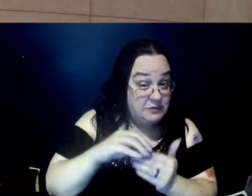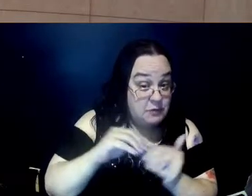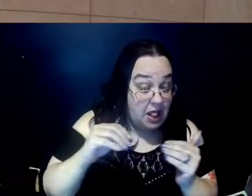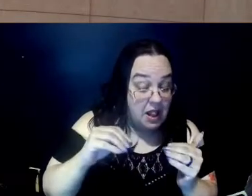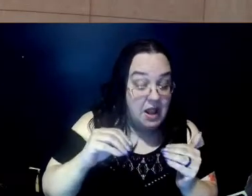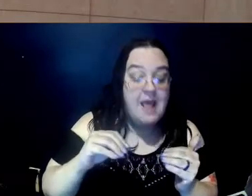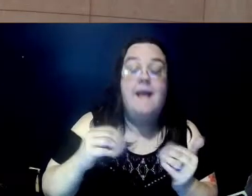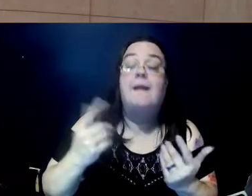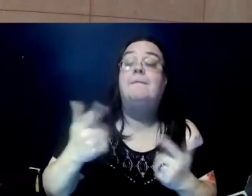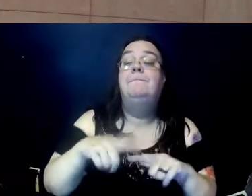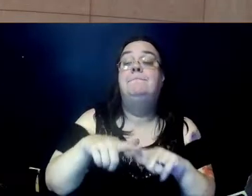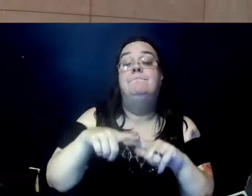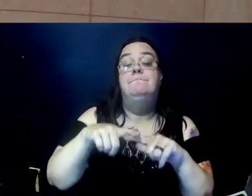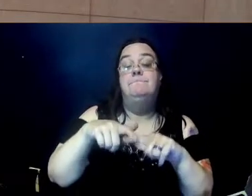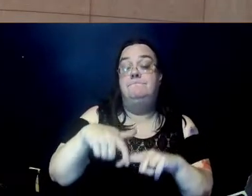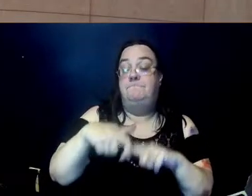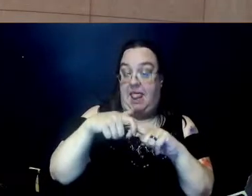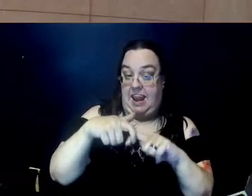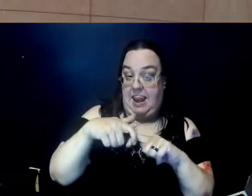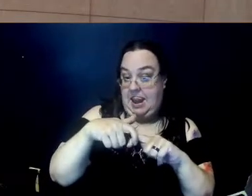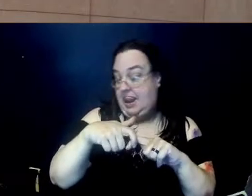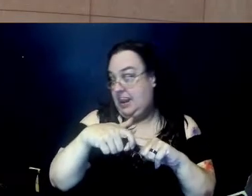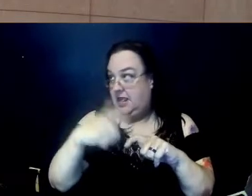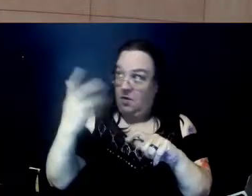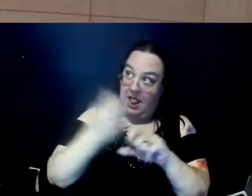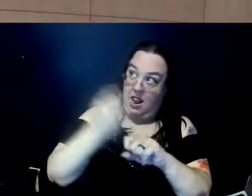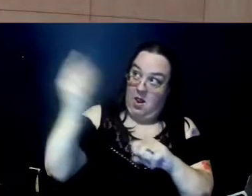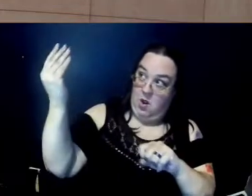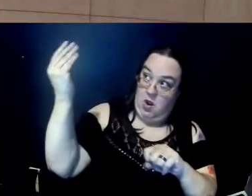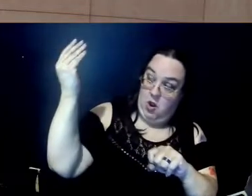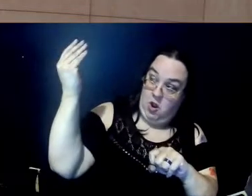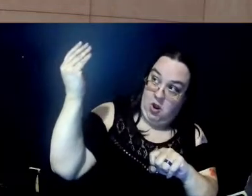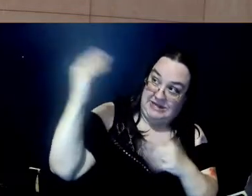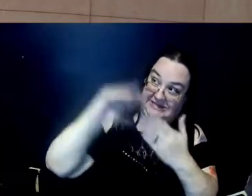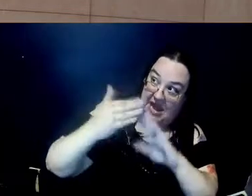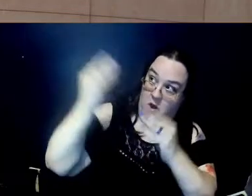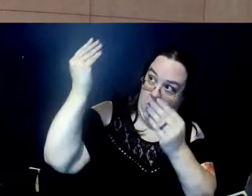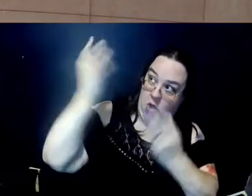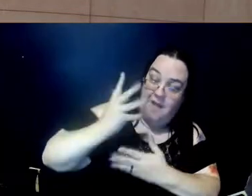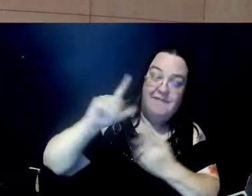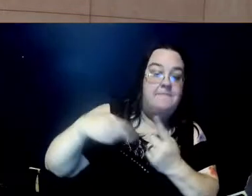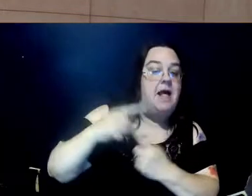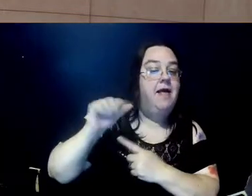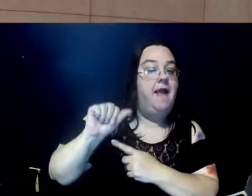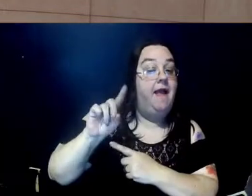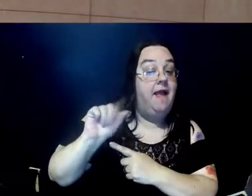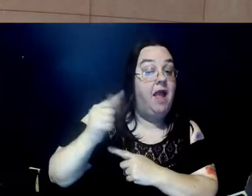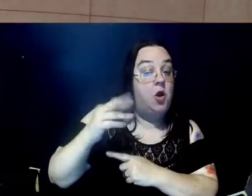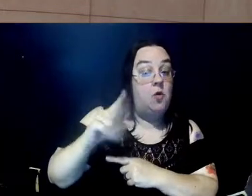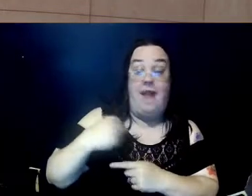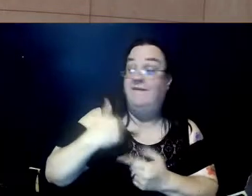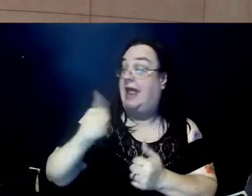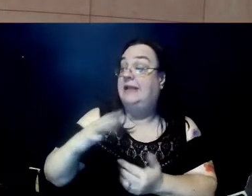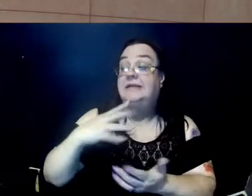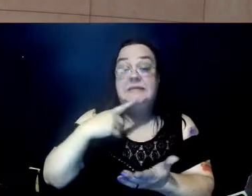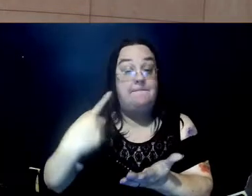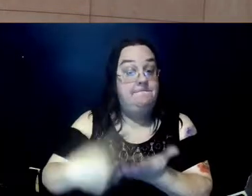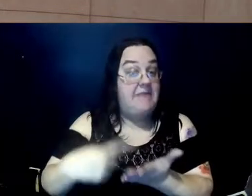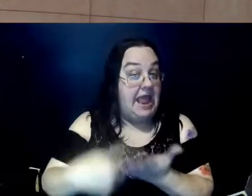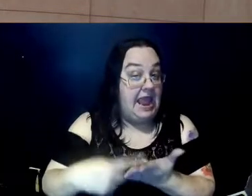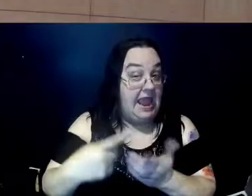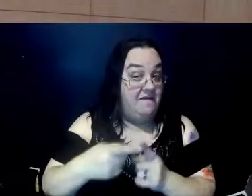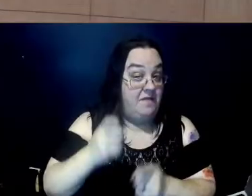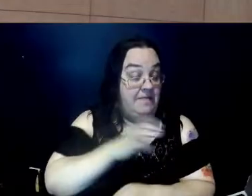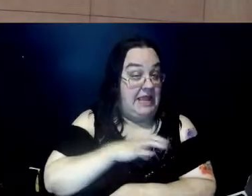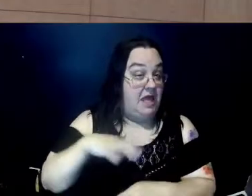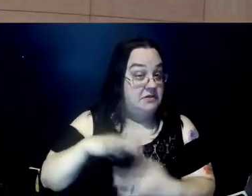$10,500 pending notification to the town about the ADA grant. Is there any debate from the council on the